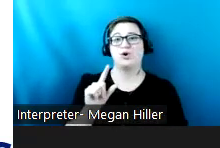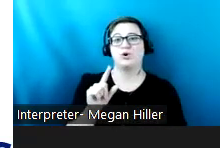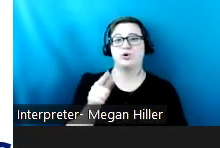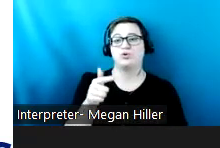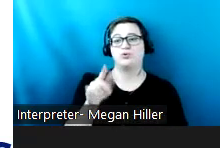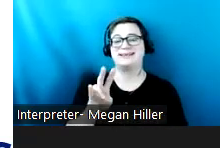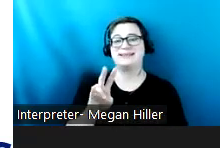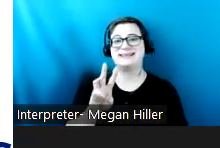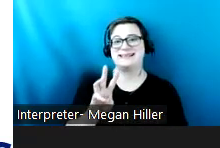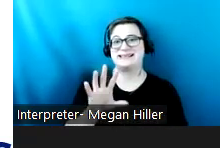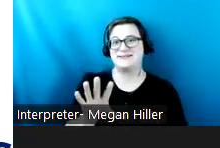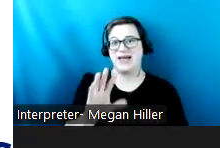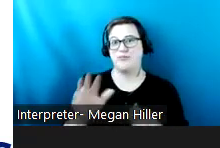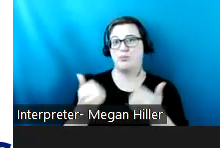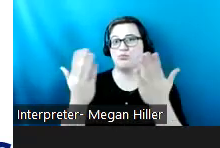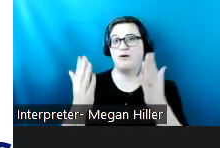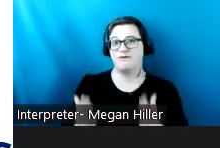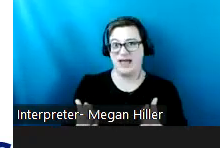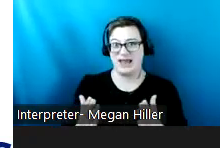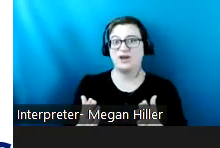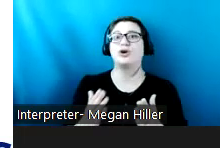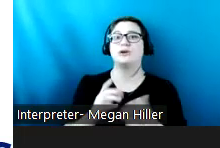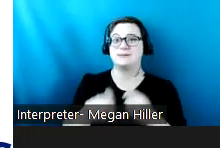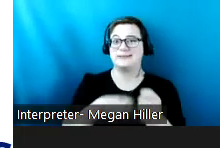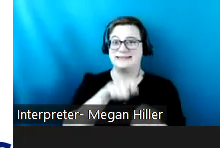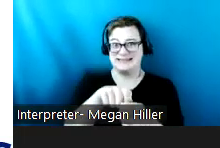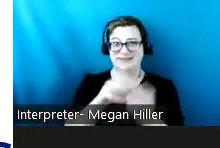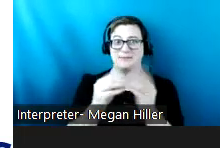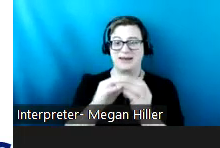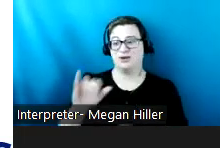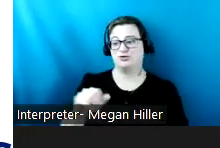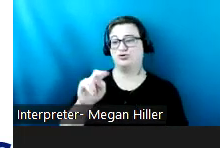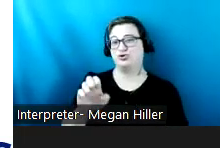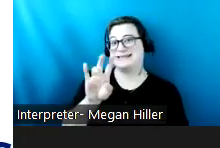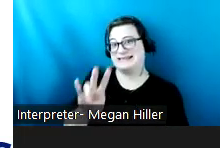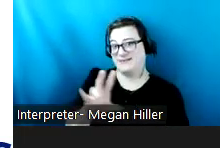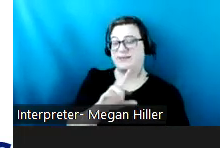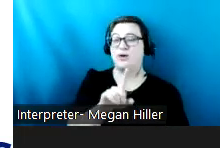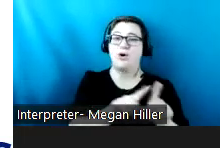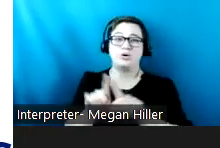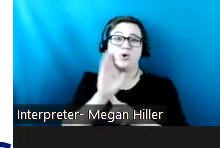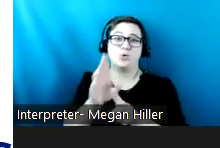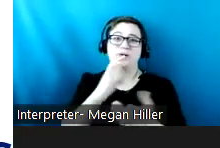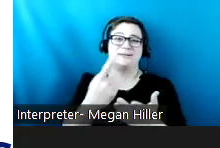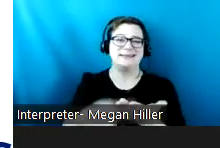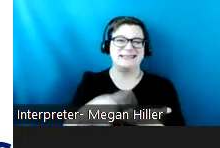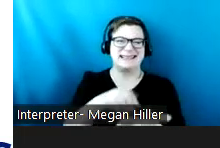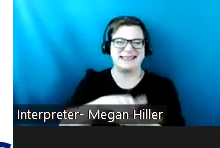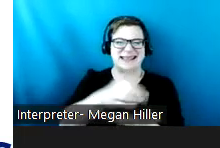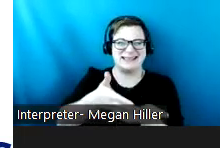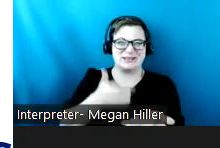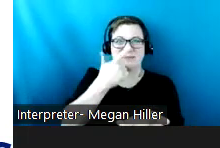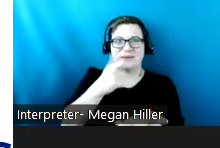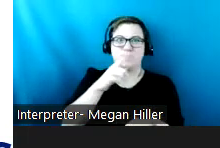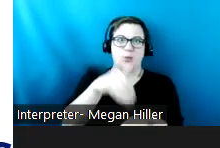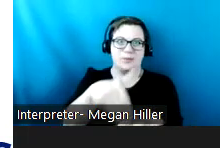2765 provider designated meeting on June 7th. And then we will also talk about this section because it repeats itself